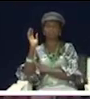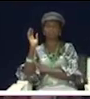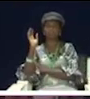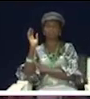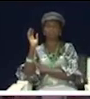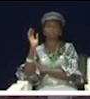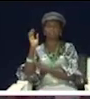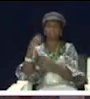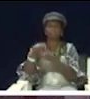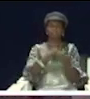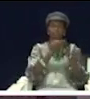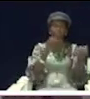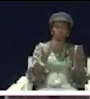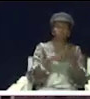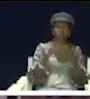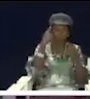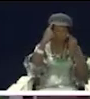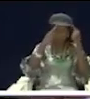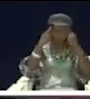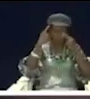We want to consider